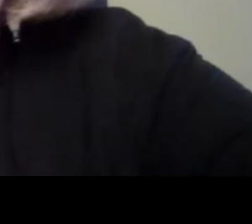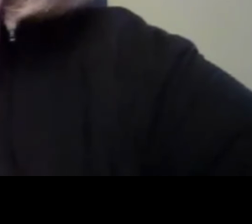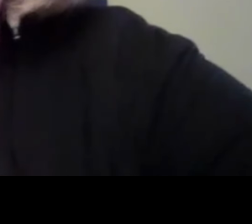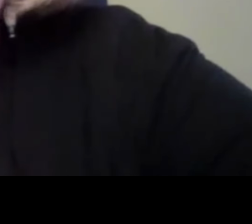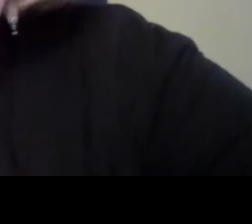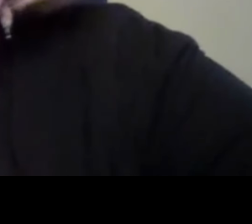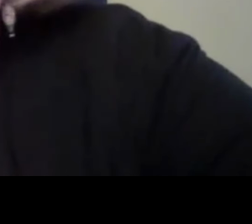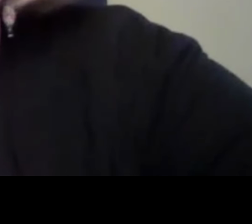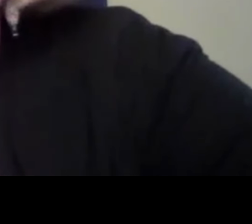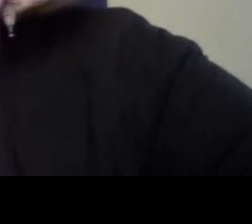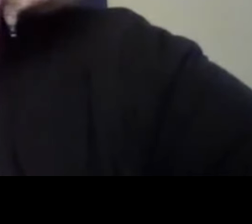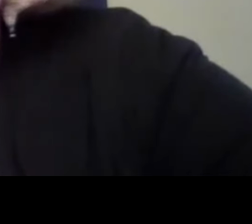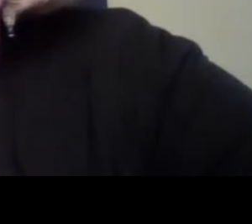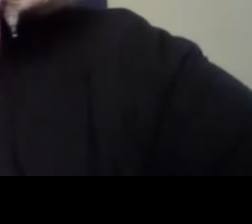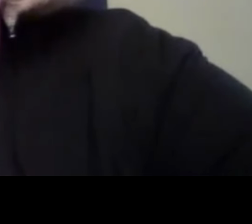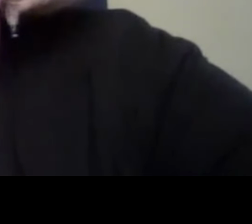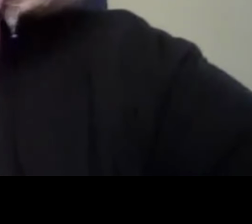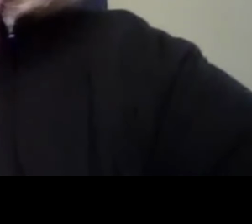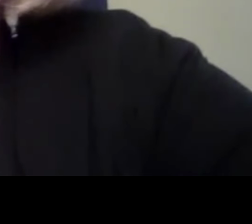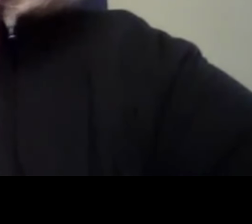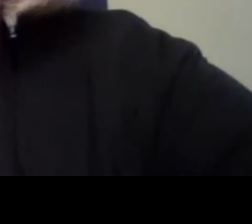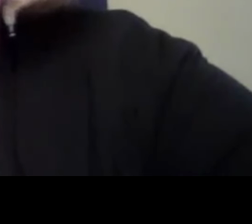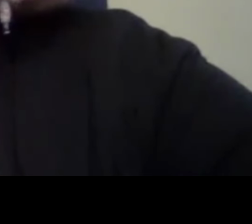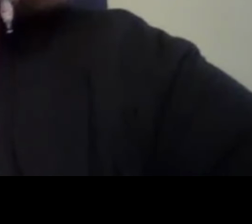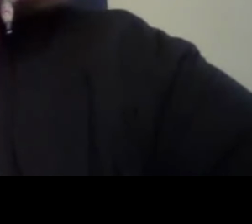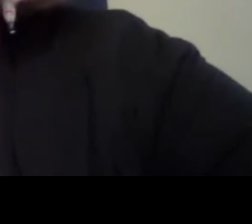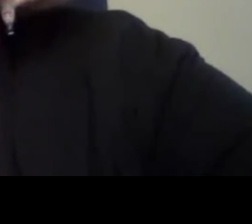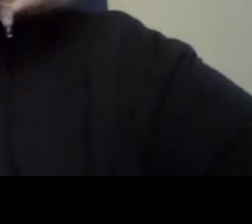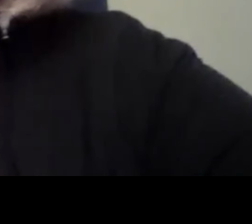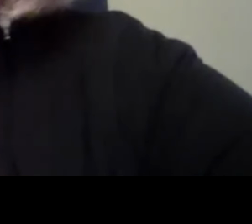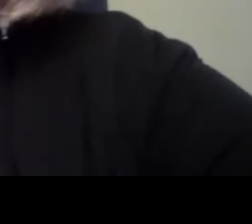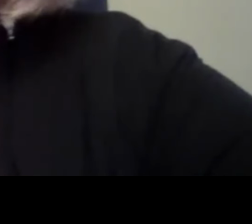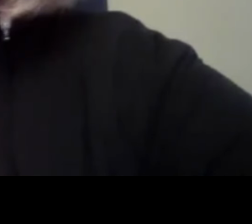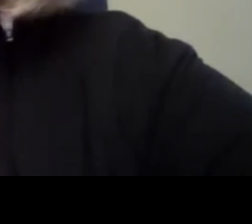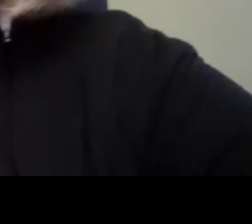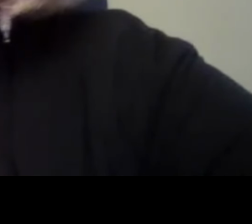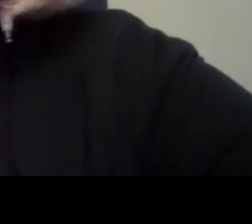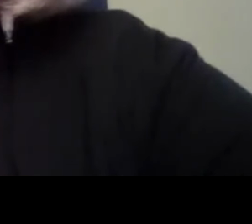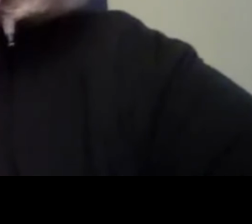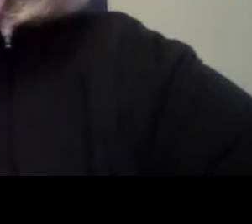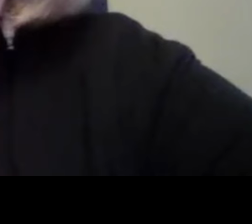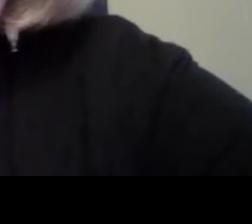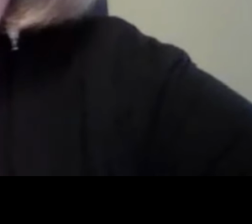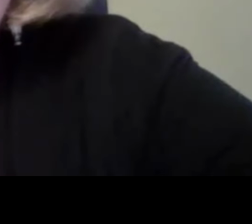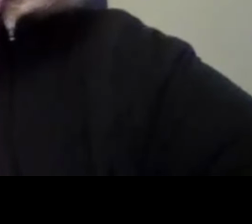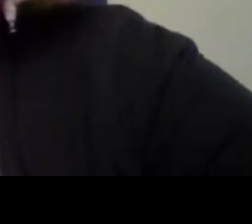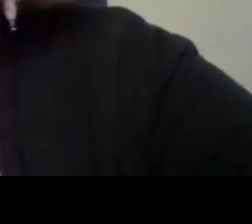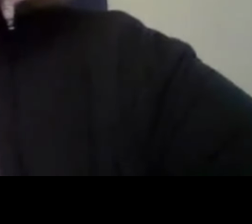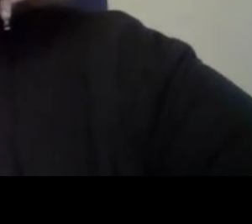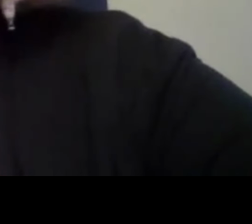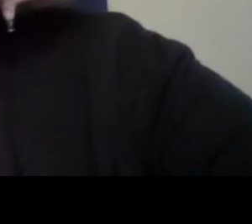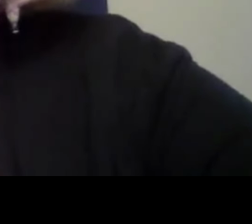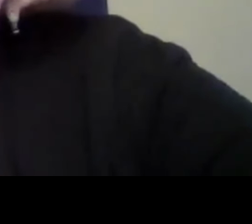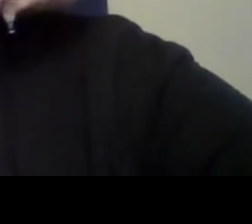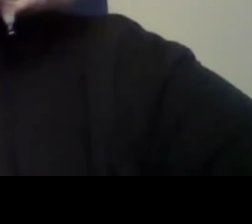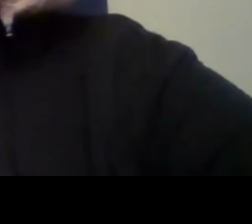Dr. Gabe Lomas is a professor and director of counseling programs at Gallaudet University. Formerly, Dr. Lomas taught at